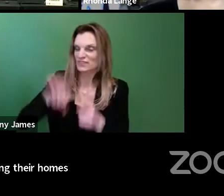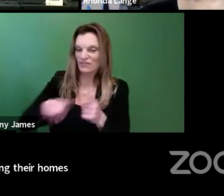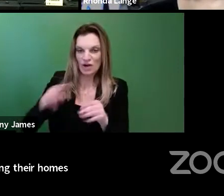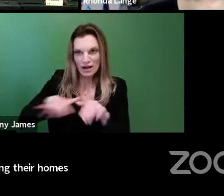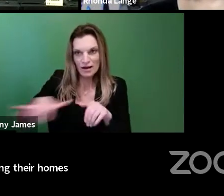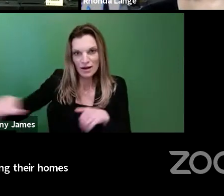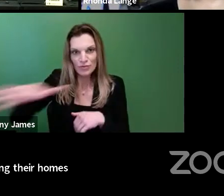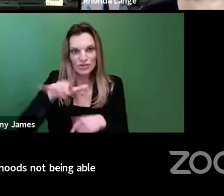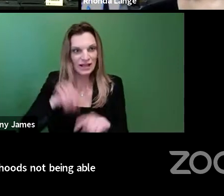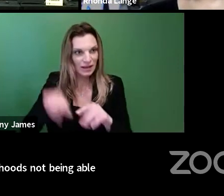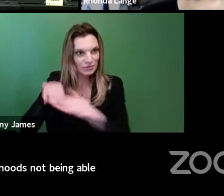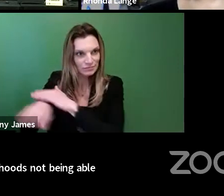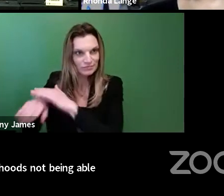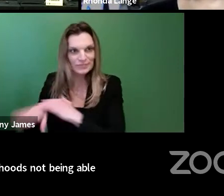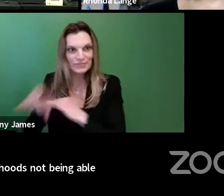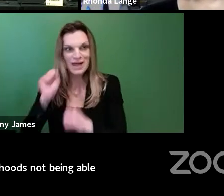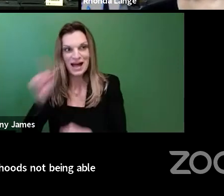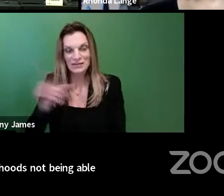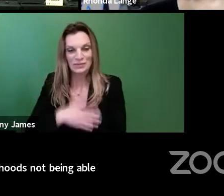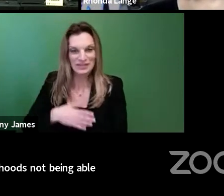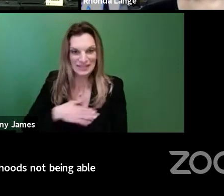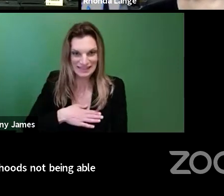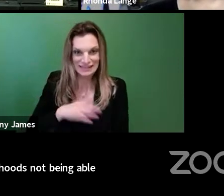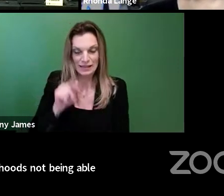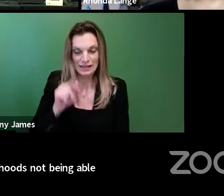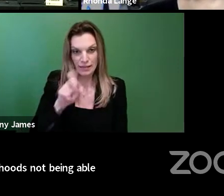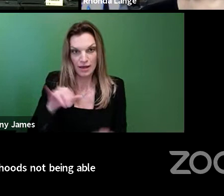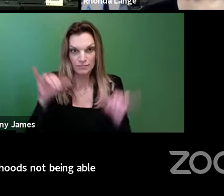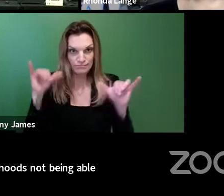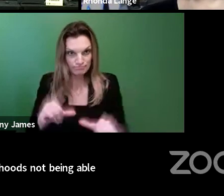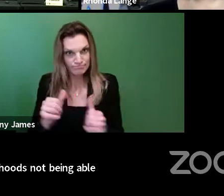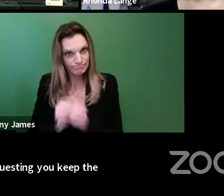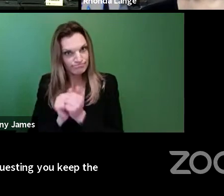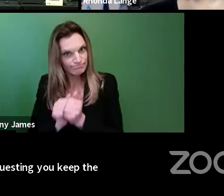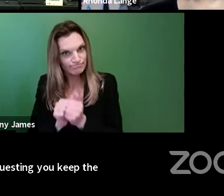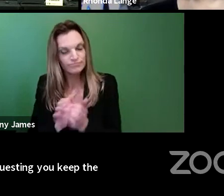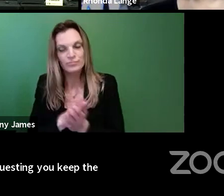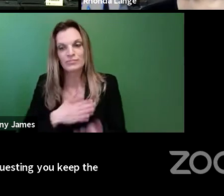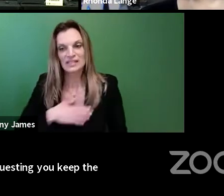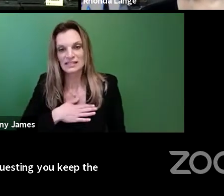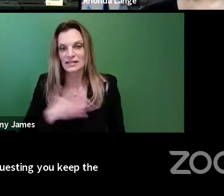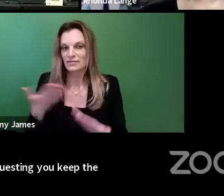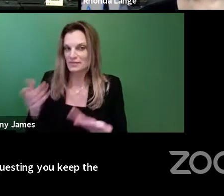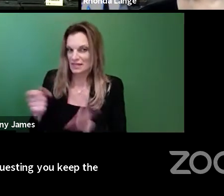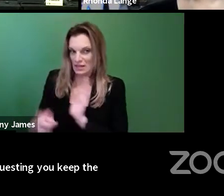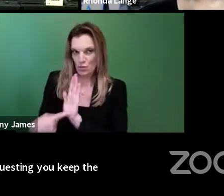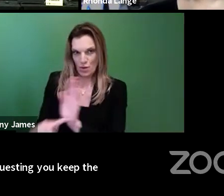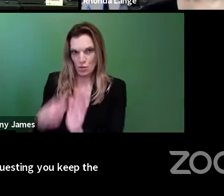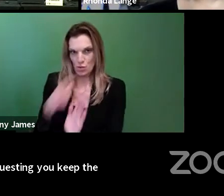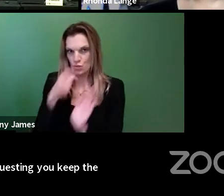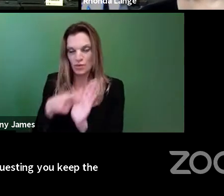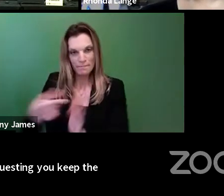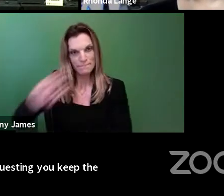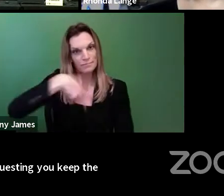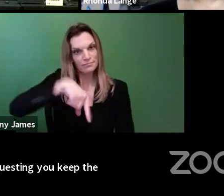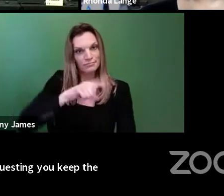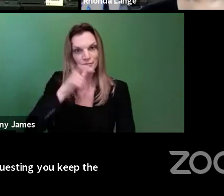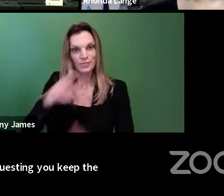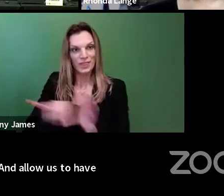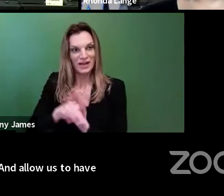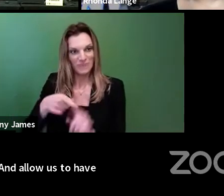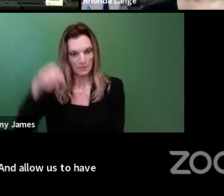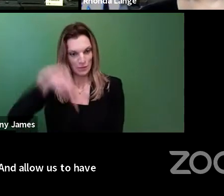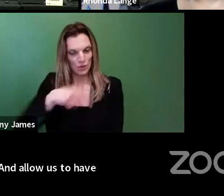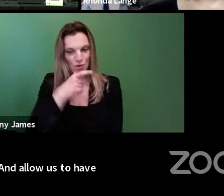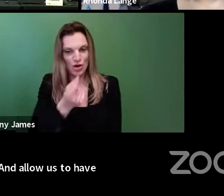So again, I'm requesting you keep the lakeshore community together and allow us to have representation from people elected from here